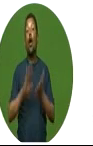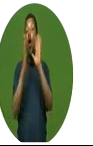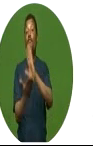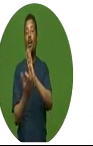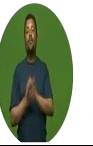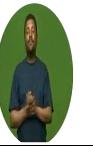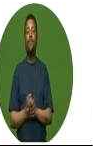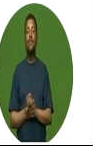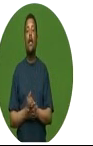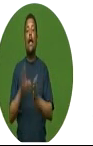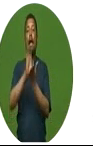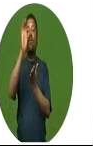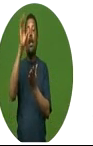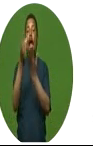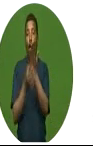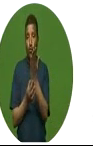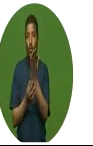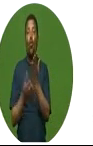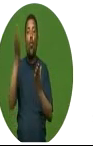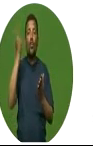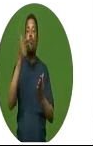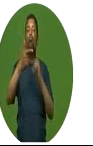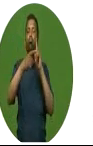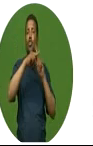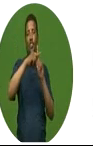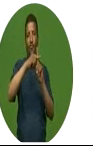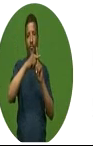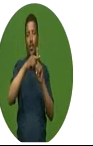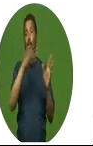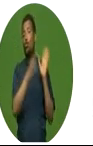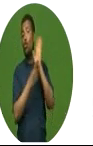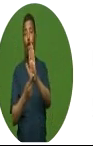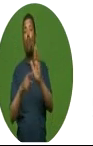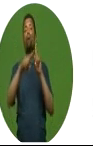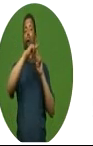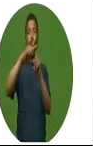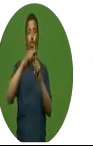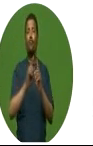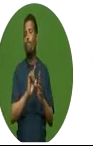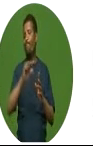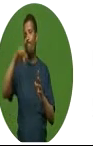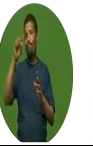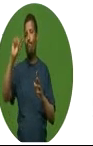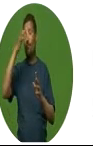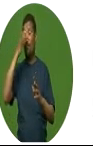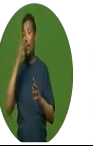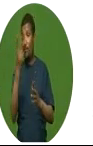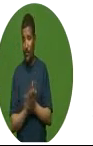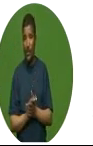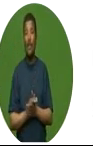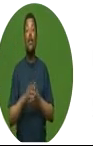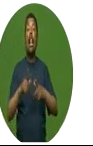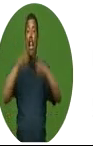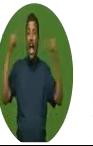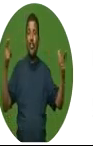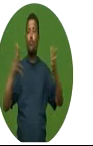However, the capital account was positive and shows a positive trend. Due to